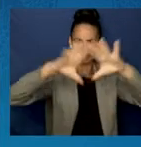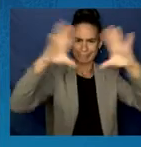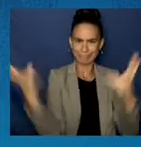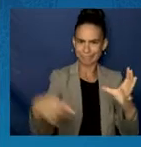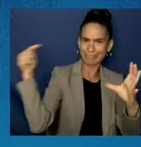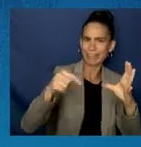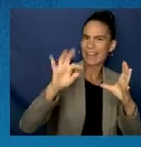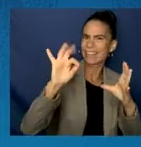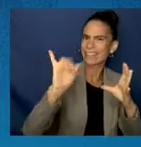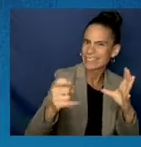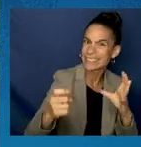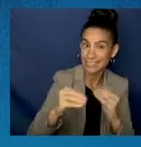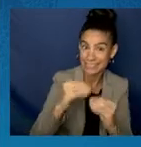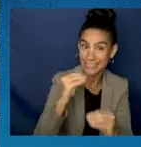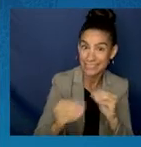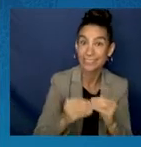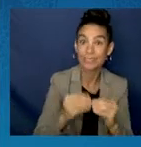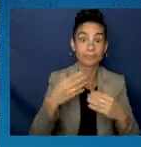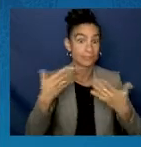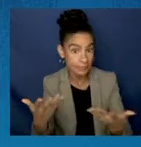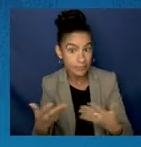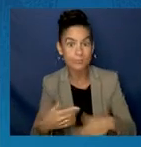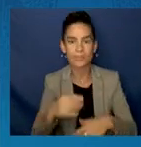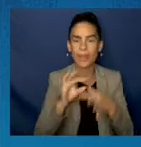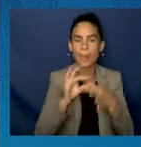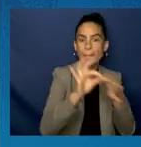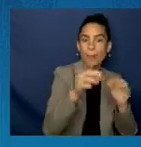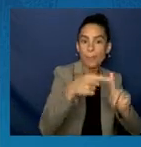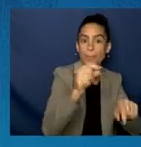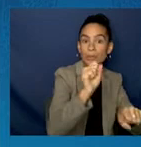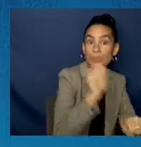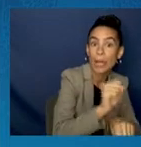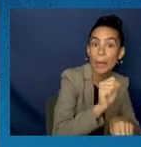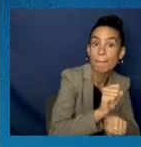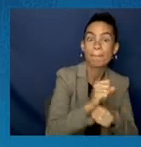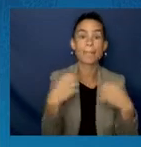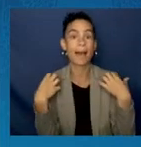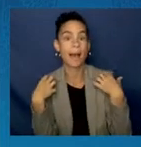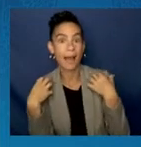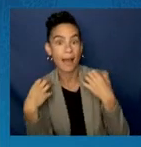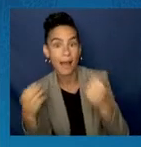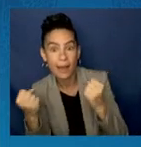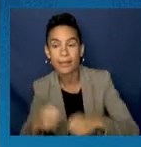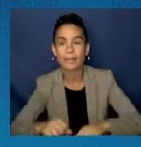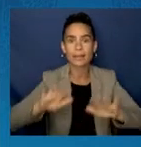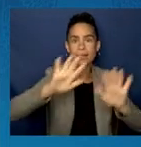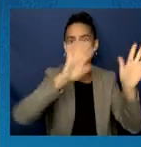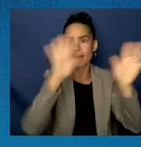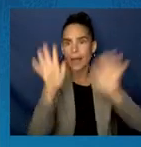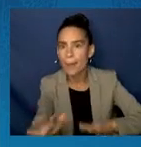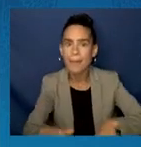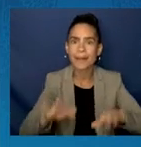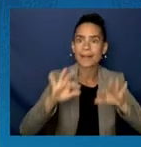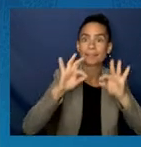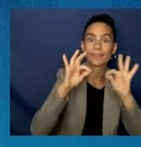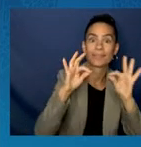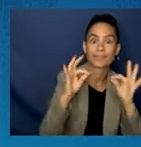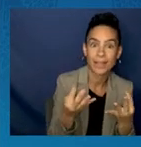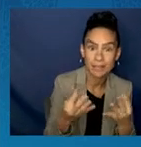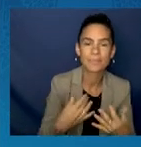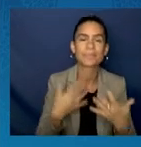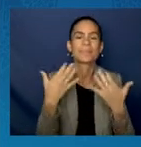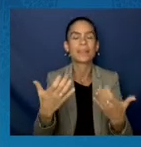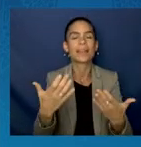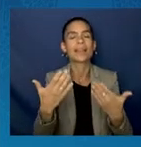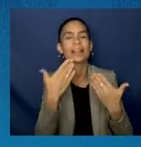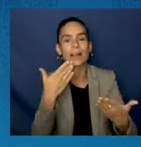climate. So, again, I want to thank you all. I'm looking forward to this discussion. And we have